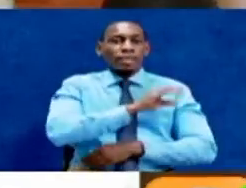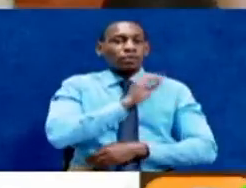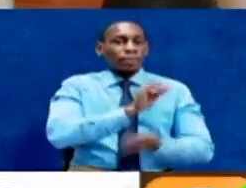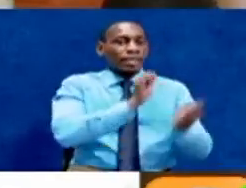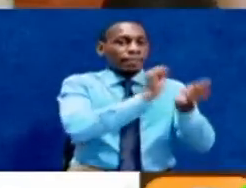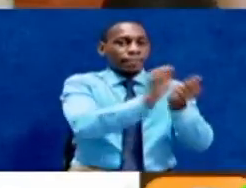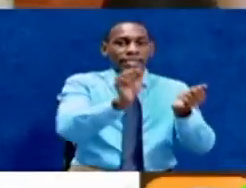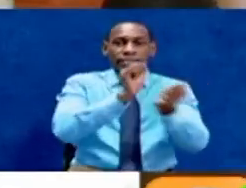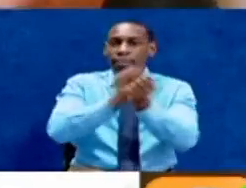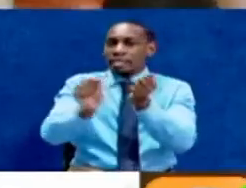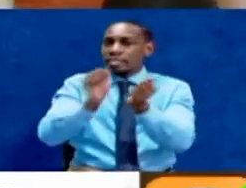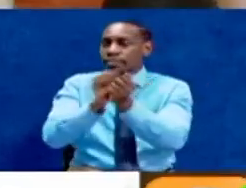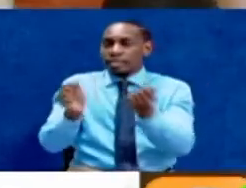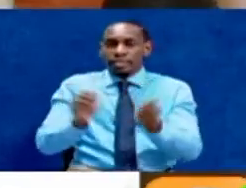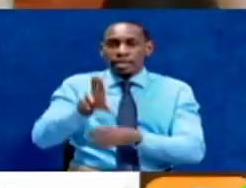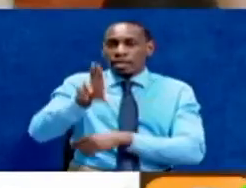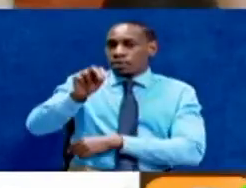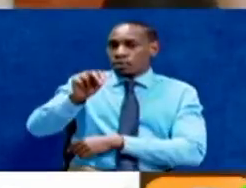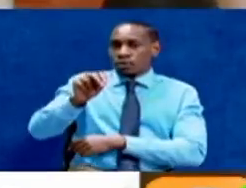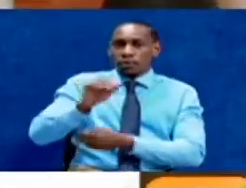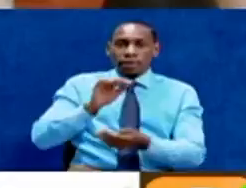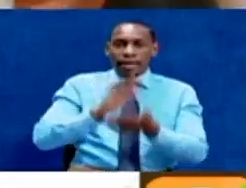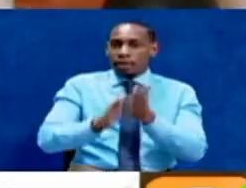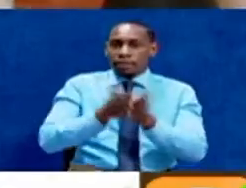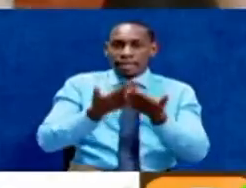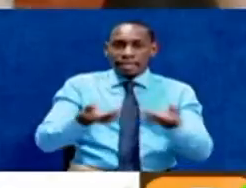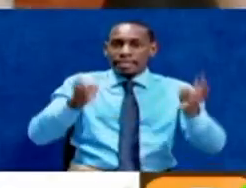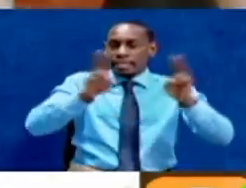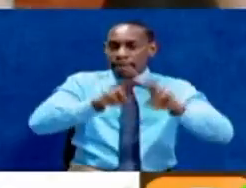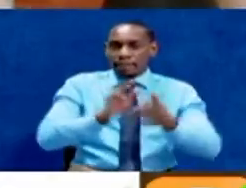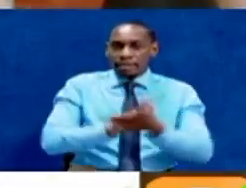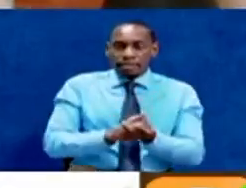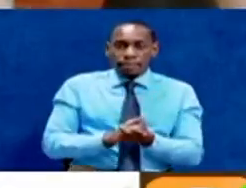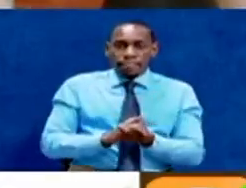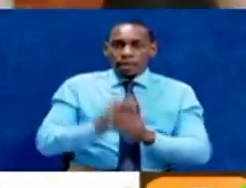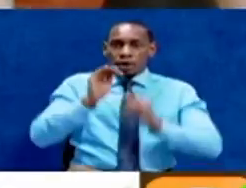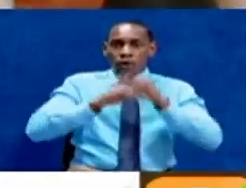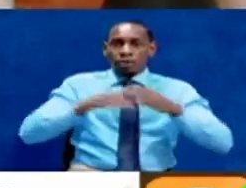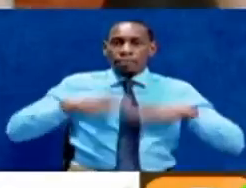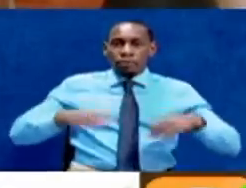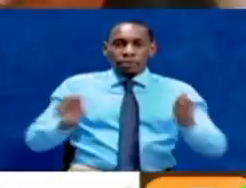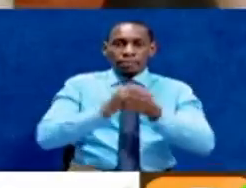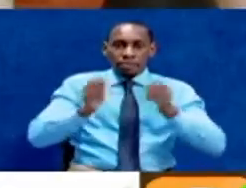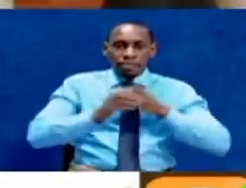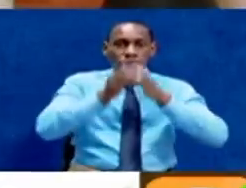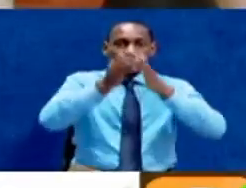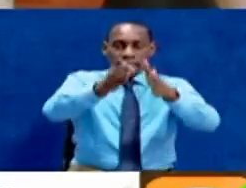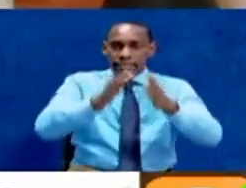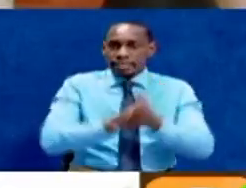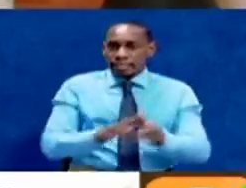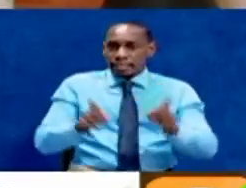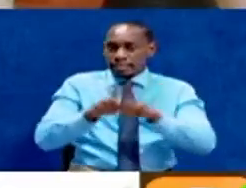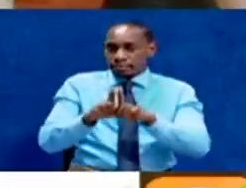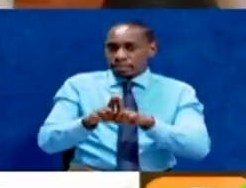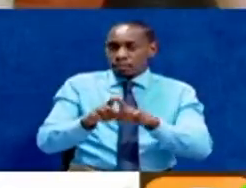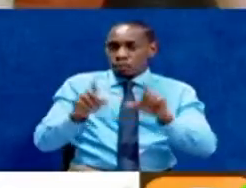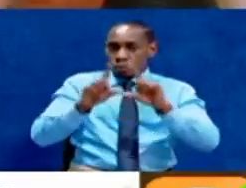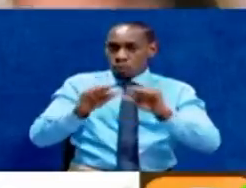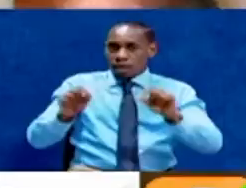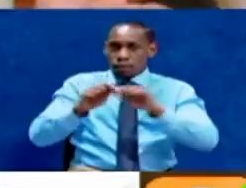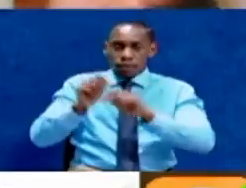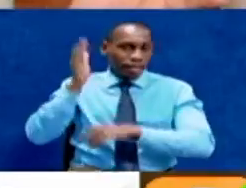punished. What is happening to us? No, nothing has happened to them. Not all of us can be leaders. And you can't be leaders all the time. I love what Duale